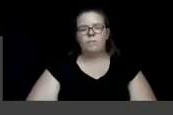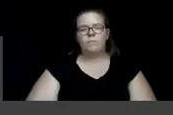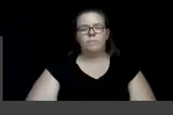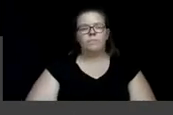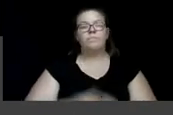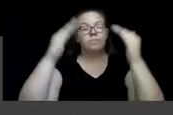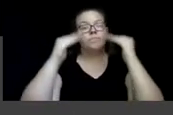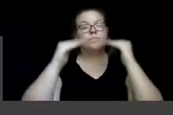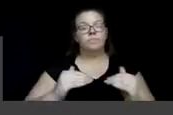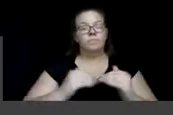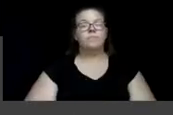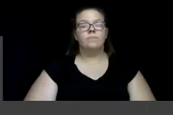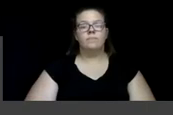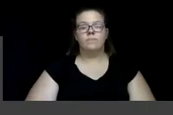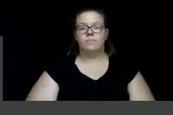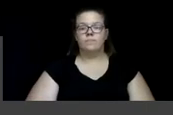Next slide.